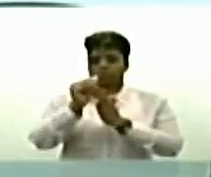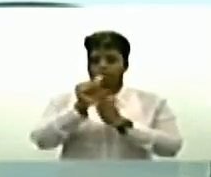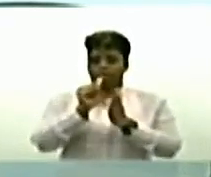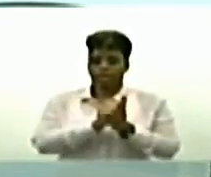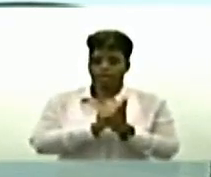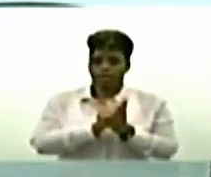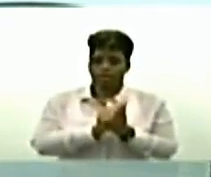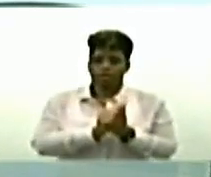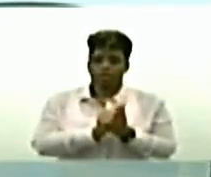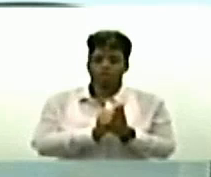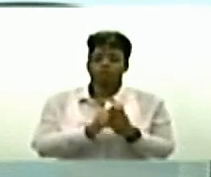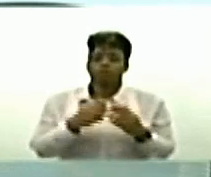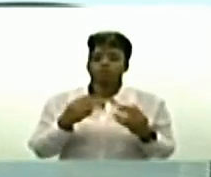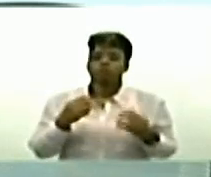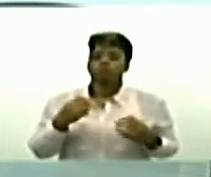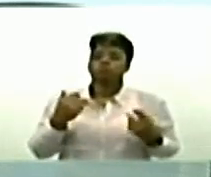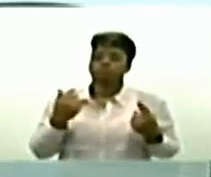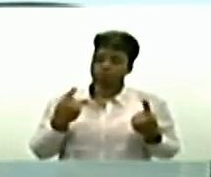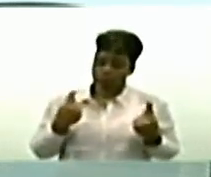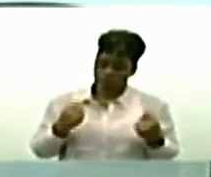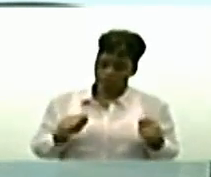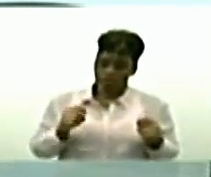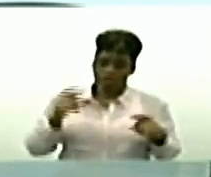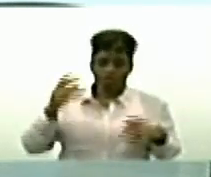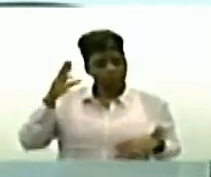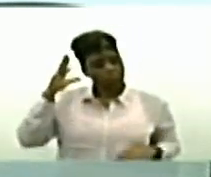we're hoping to